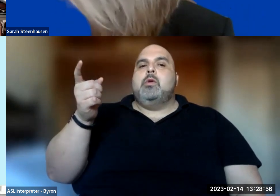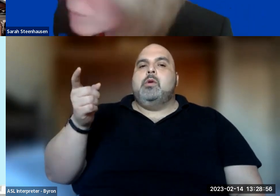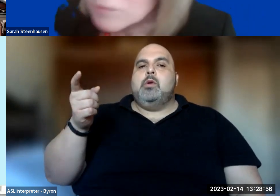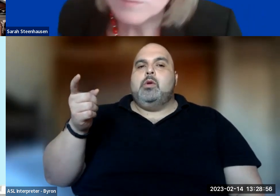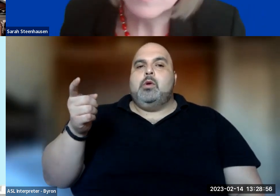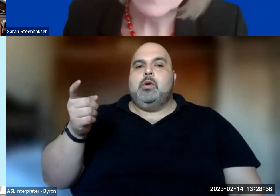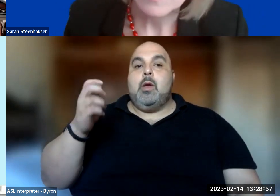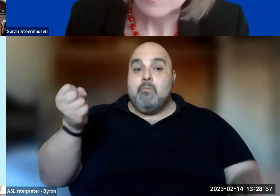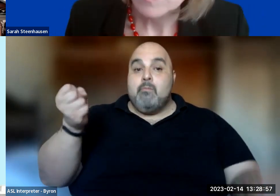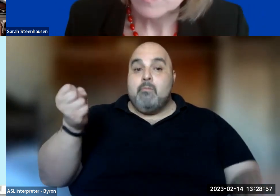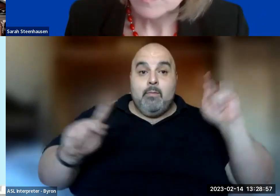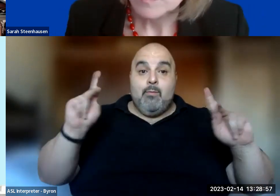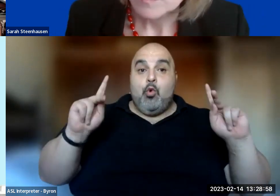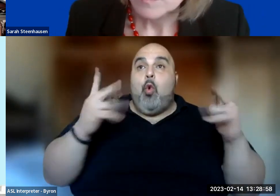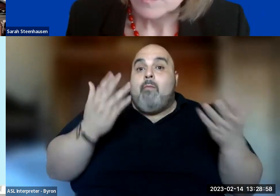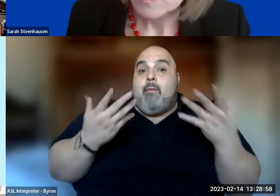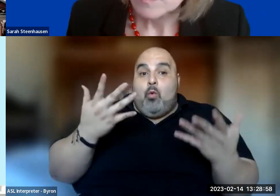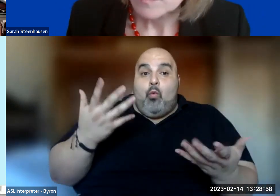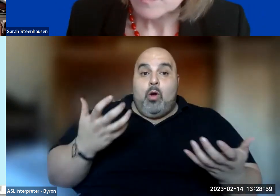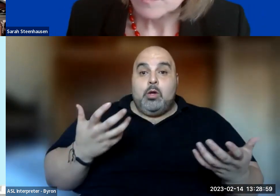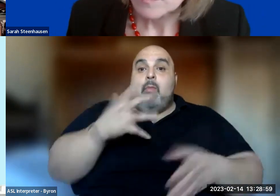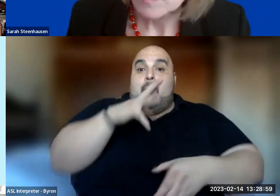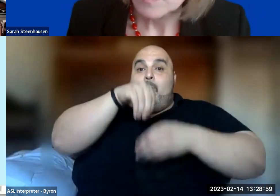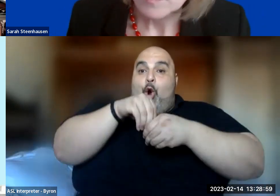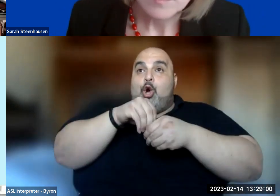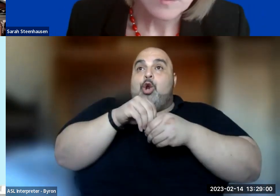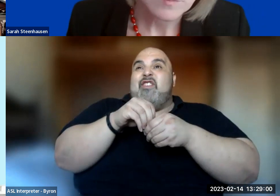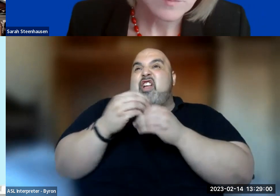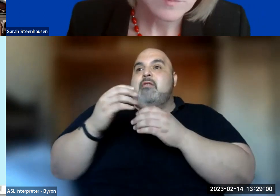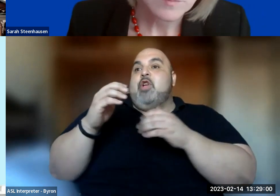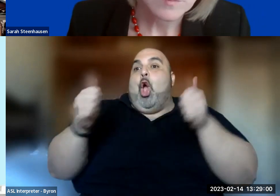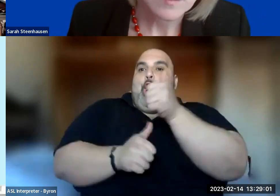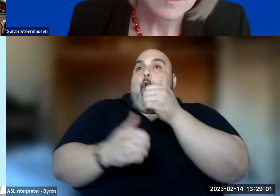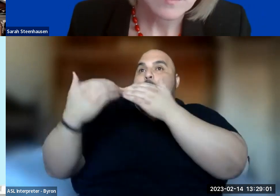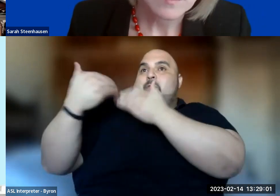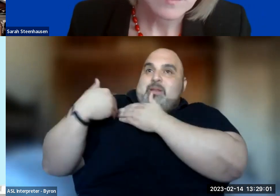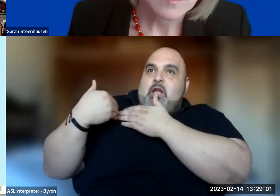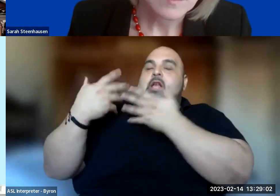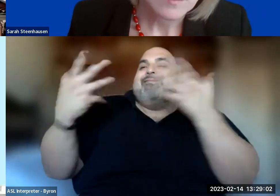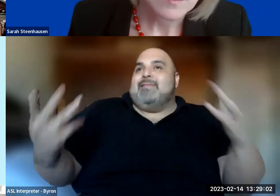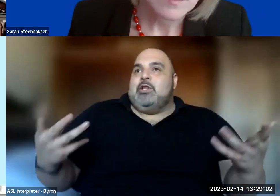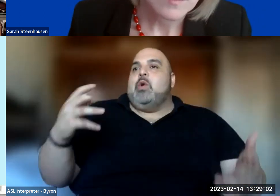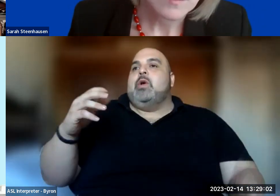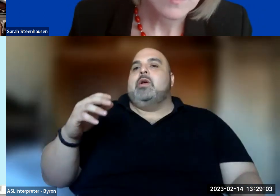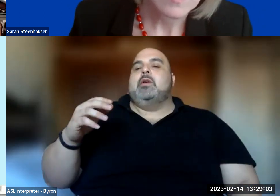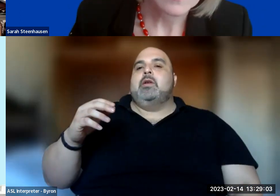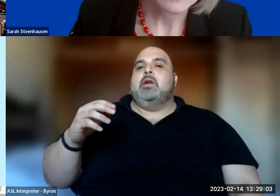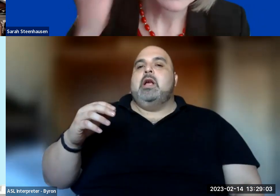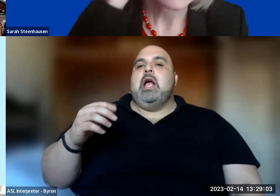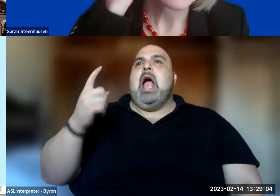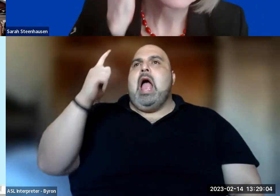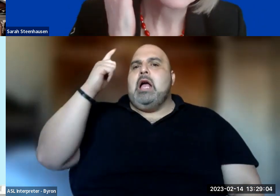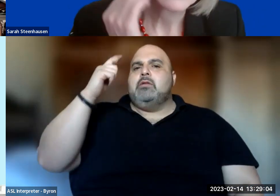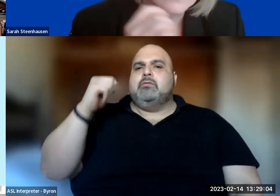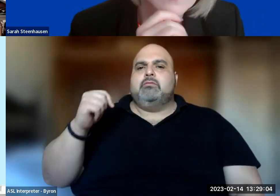the number of people who might want to be part of a conservatorship, and that show advocates. I think a show